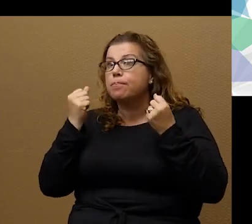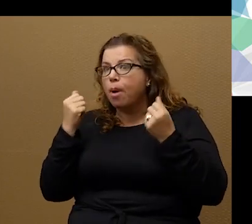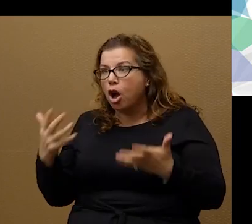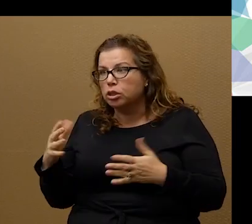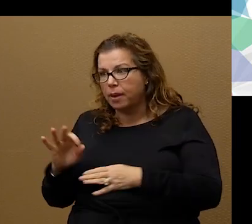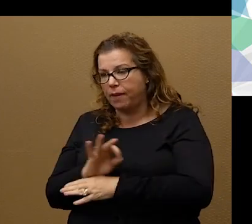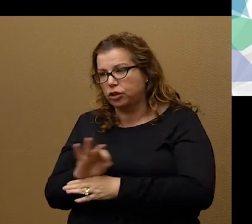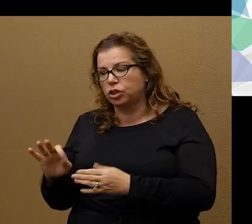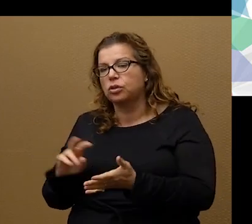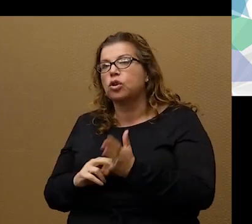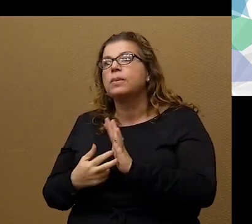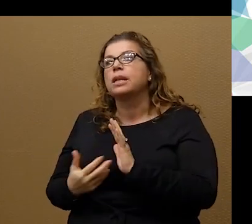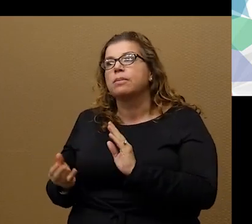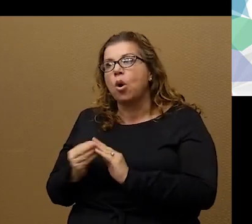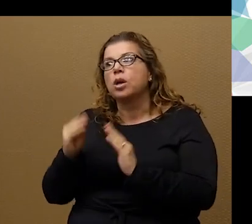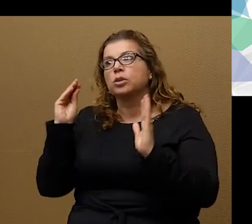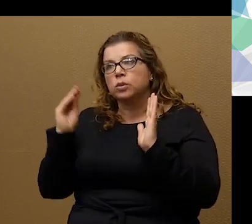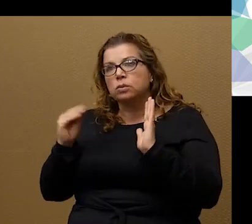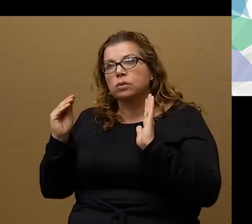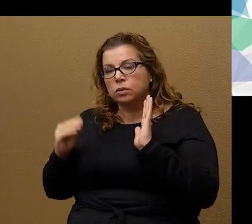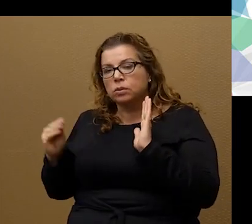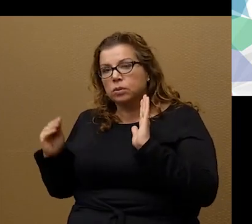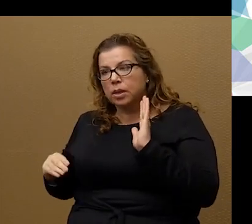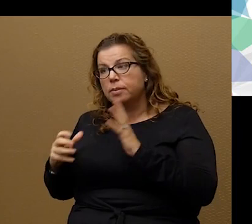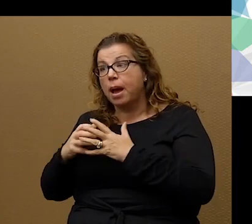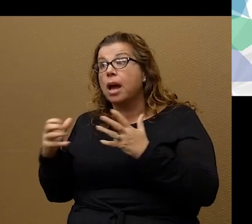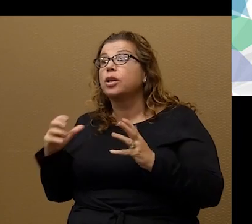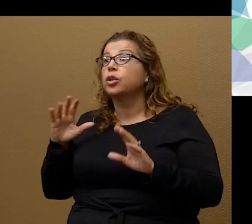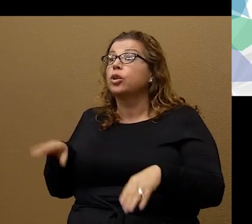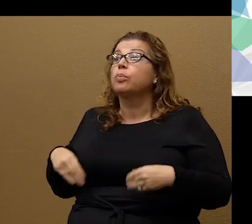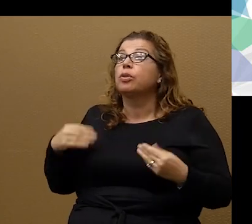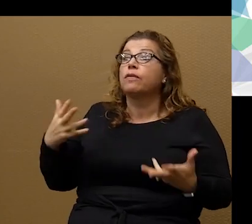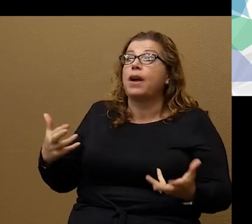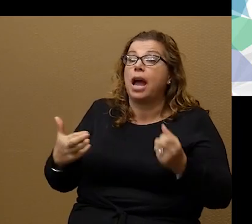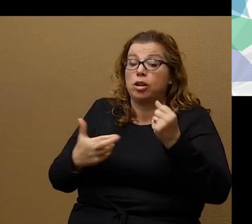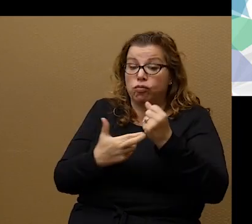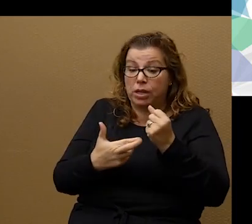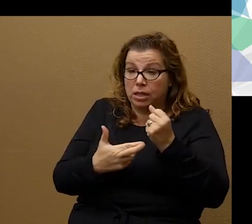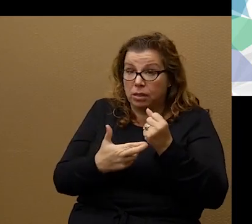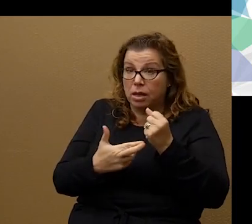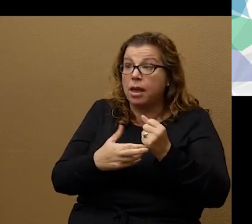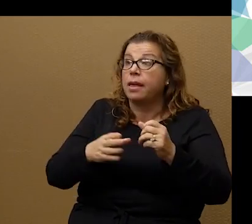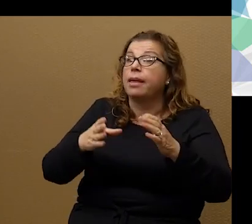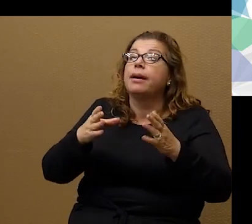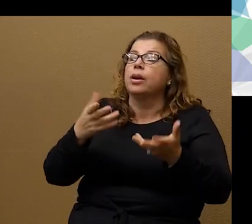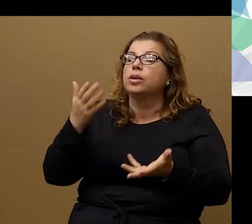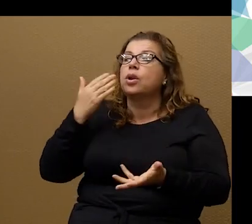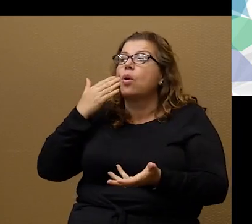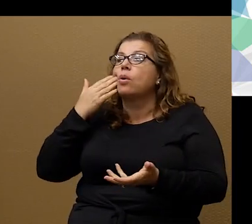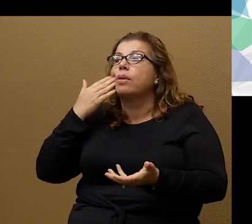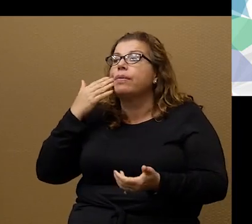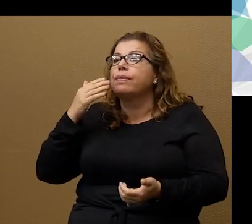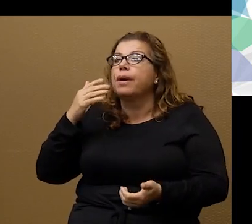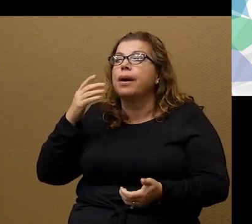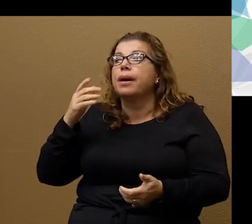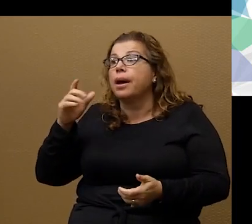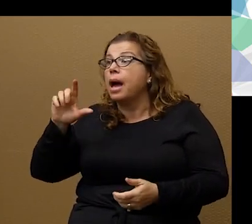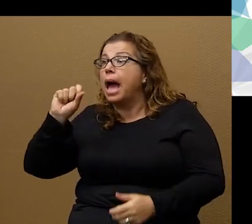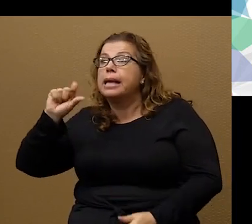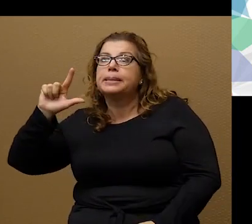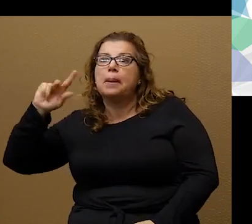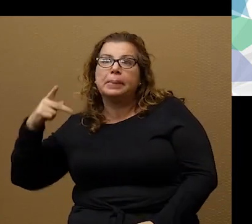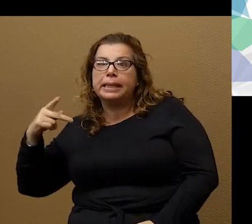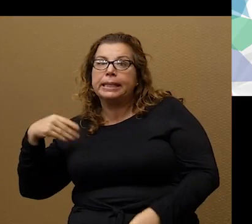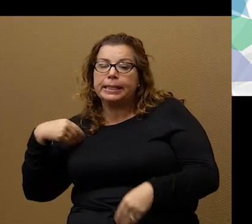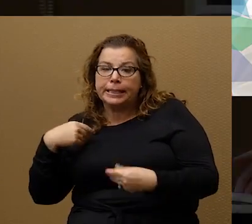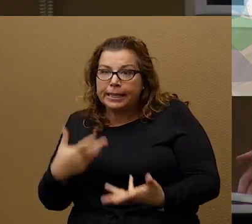you take, and then as you start to provide reinforcement, so like the attention, the SLP starts, you know, giving attention